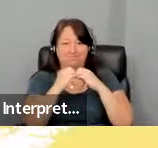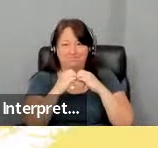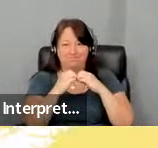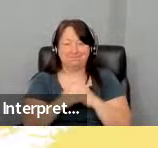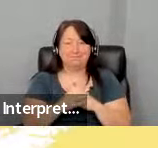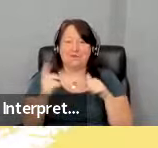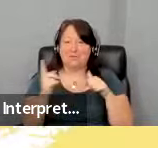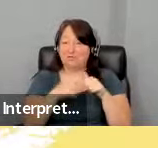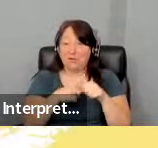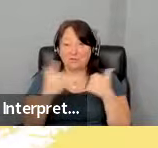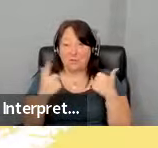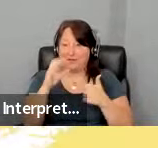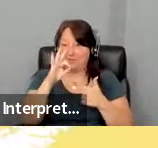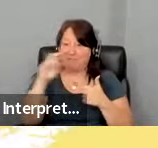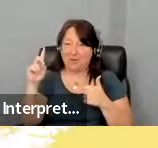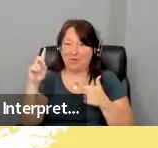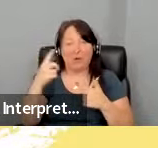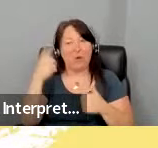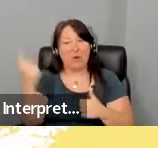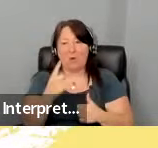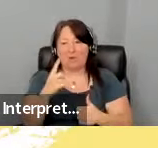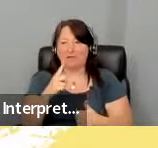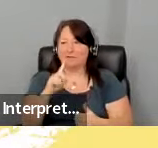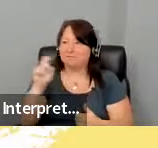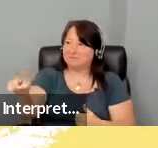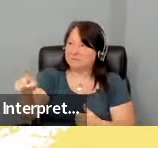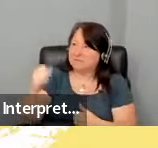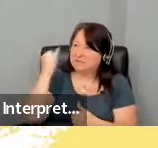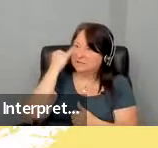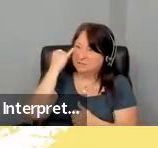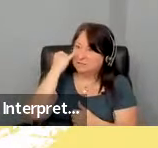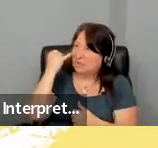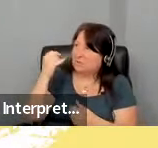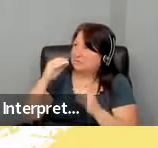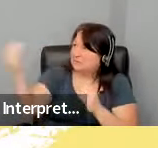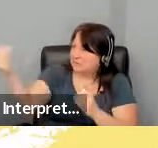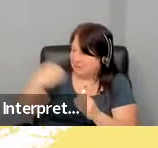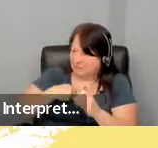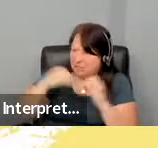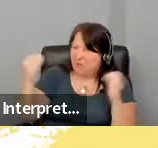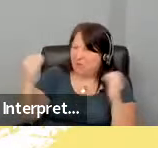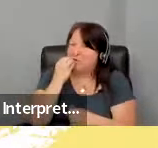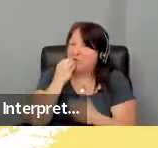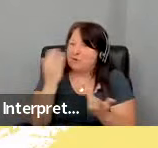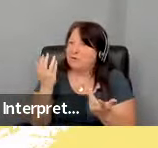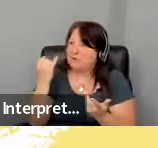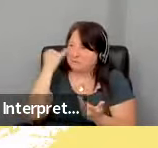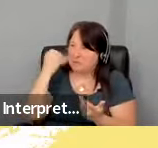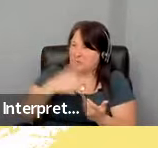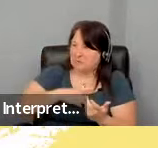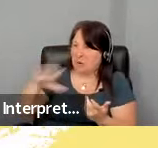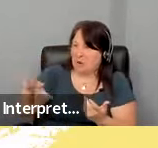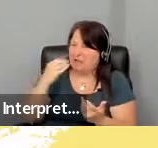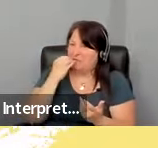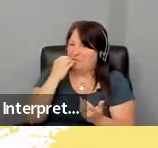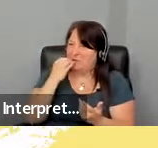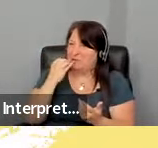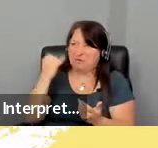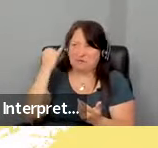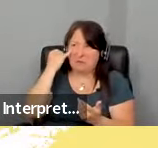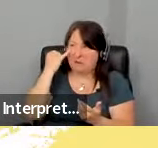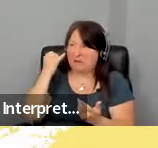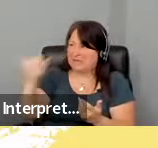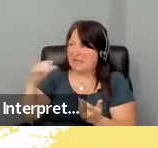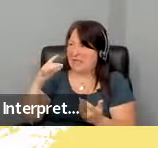The first is food. We always get the question of, what if I'm not provided food? What if I don't like the food? What if it's the food that doesn't meet my